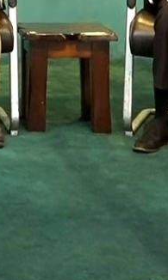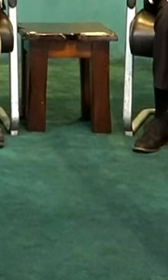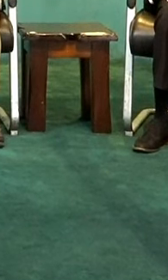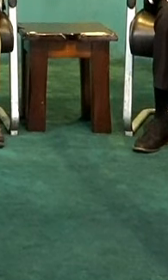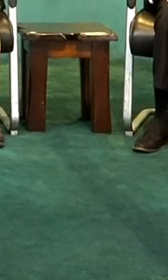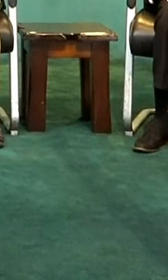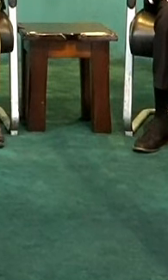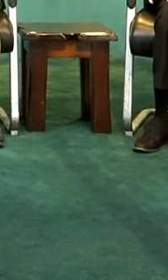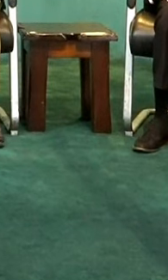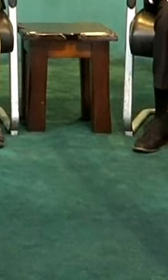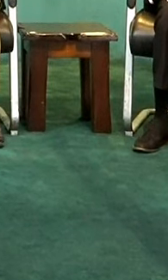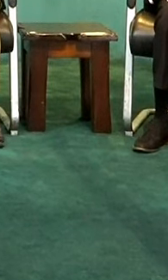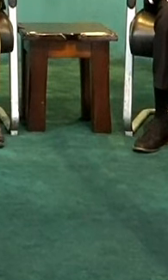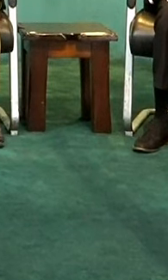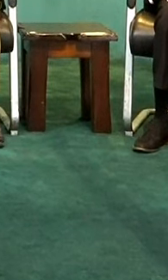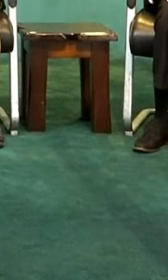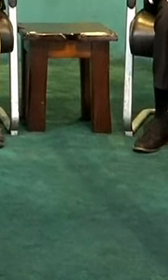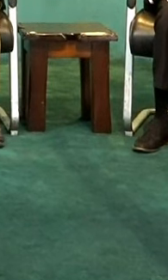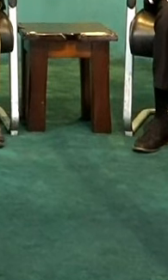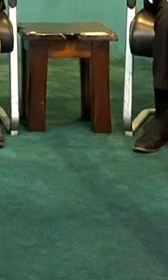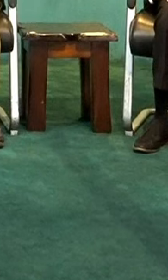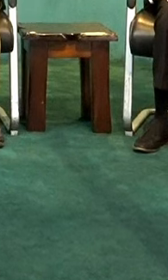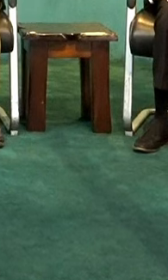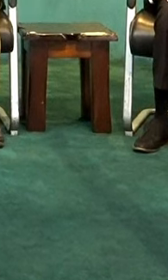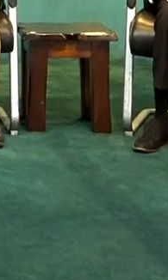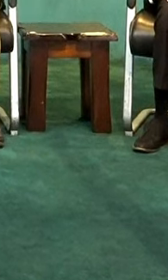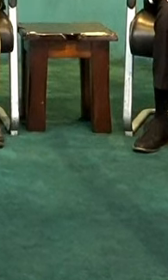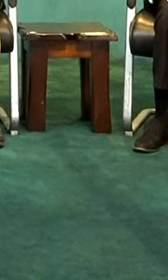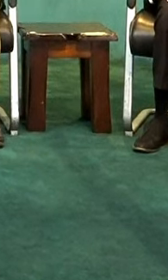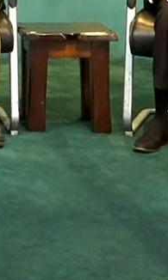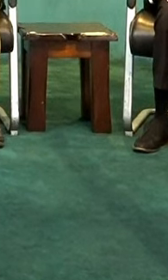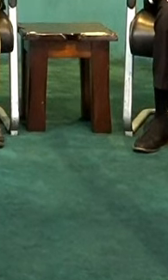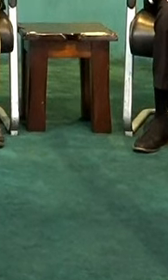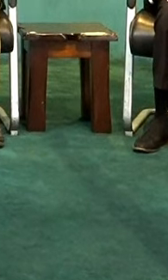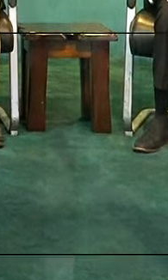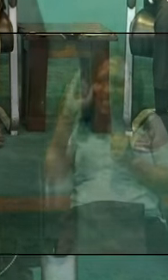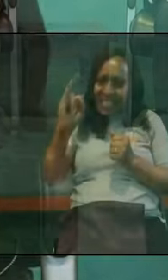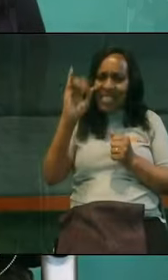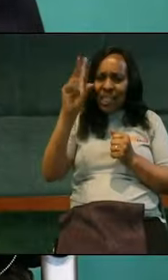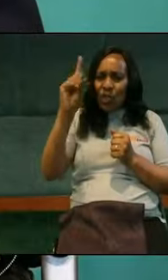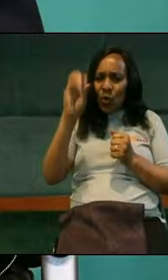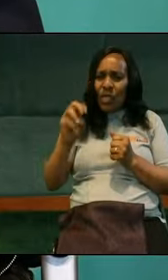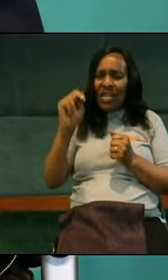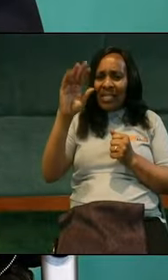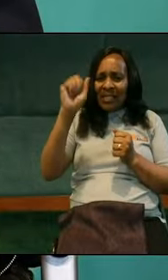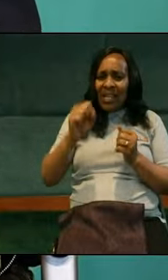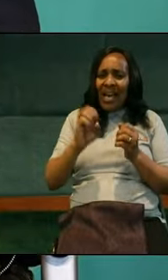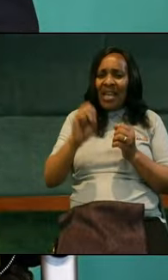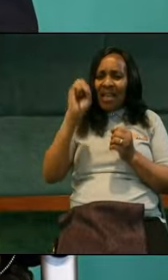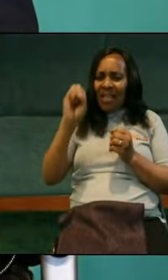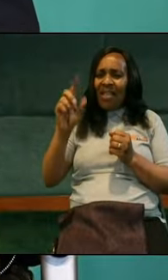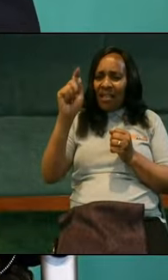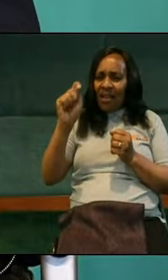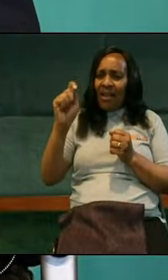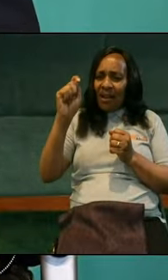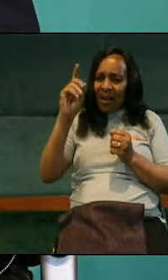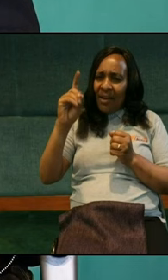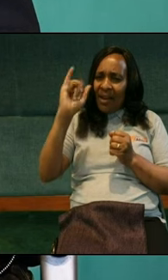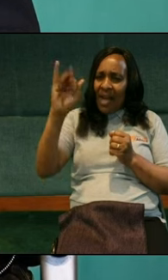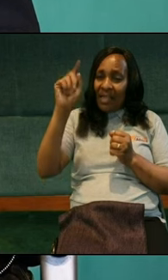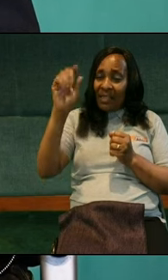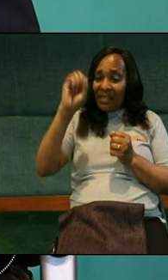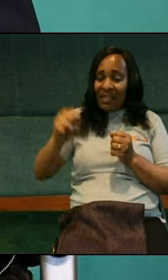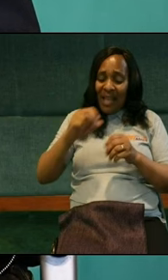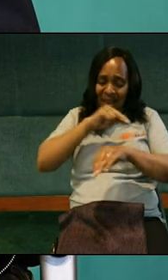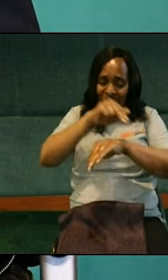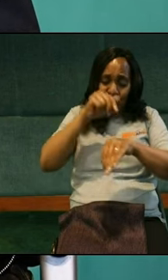Moabites, the Ammonites, the Edomites, the Zidonians, and the Hittites. And these are the nations which the